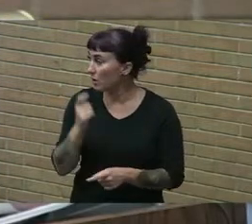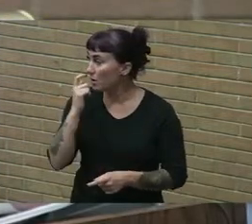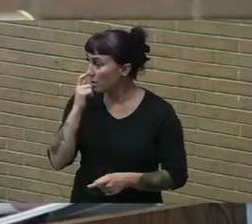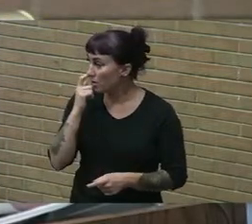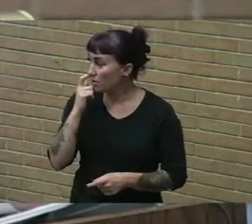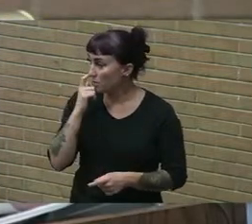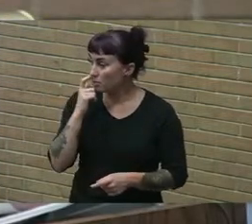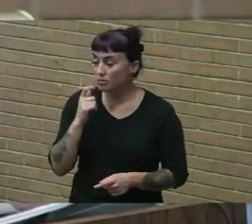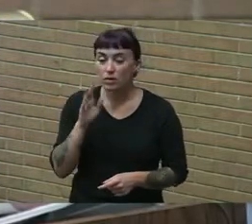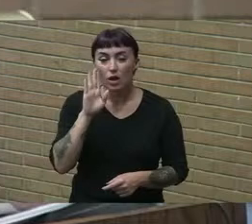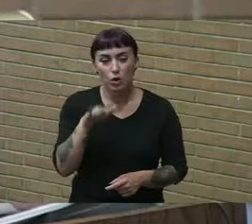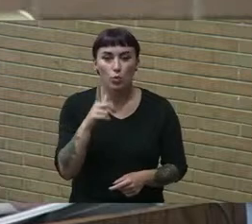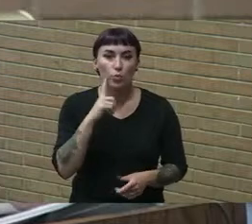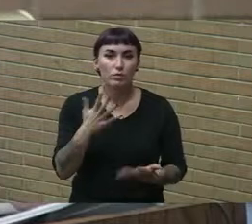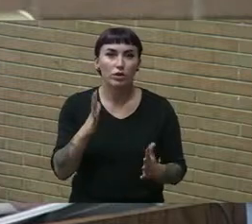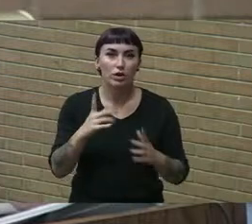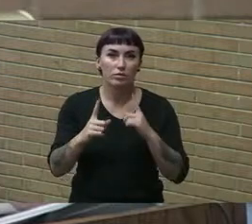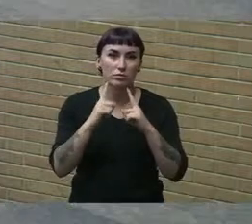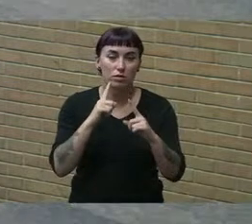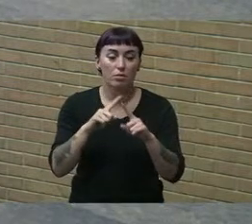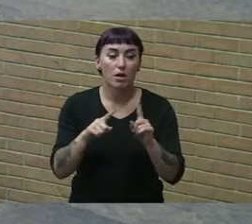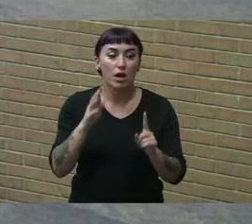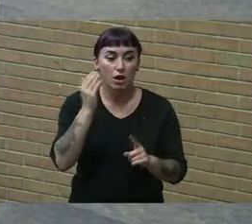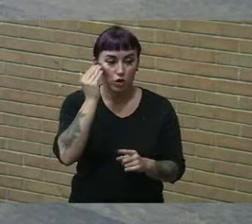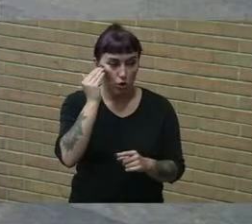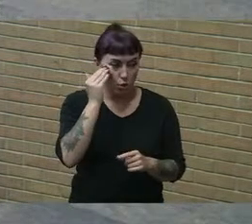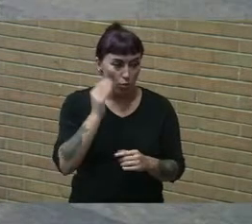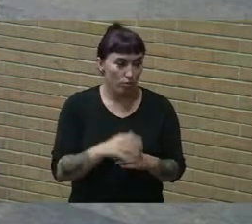know, we've had this conversation, but I know